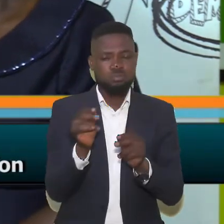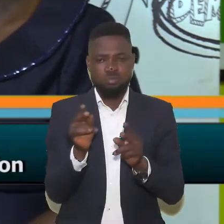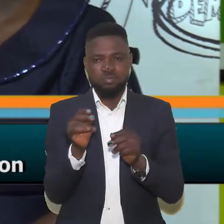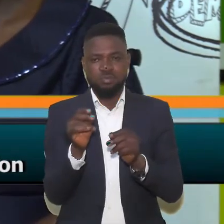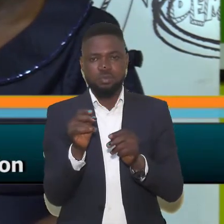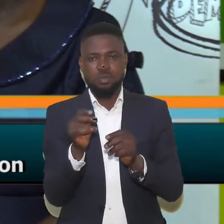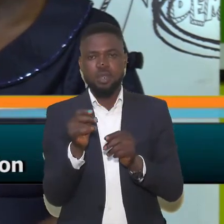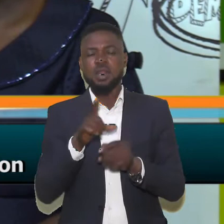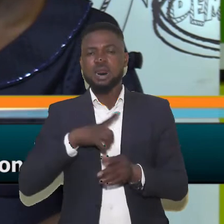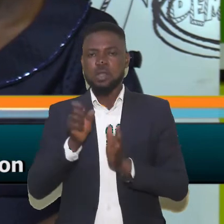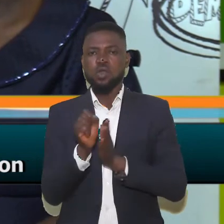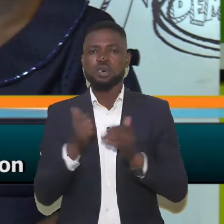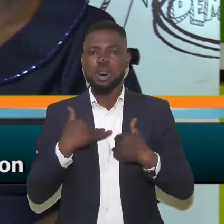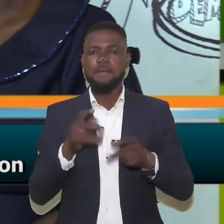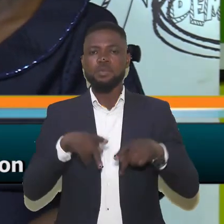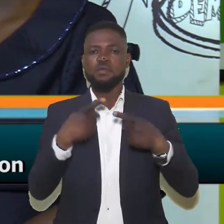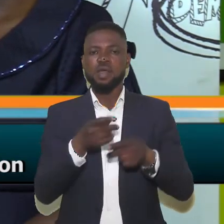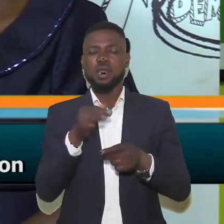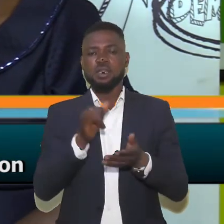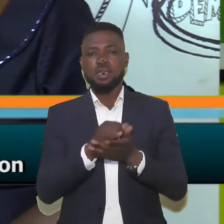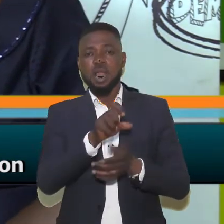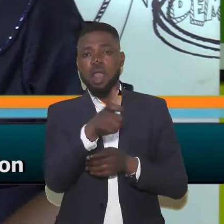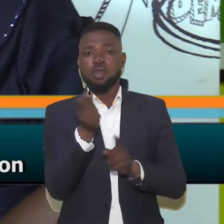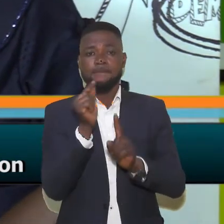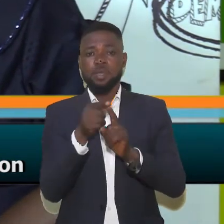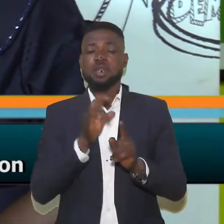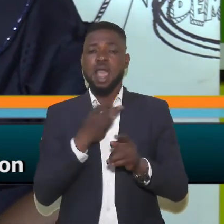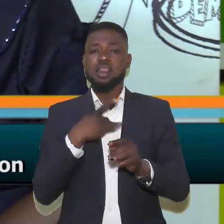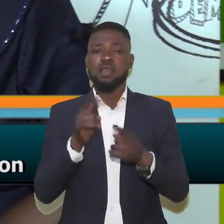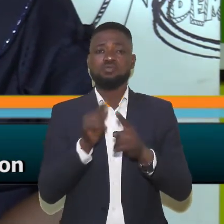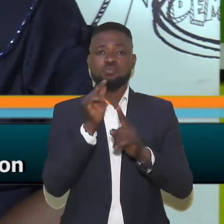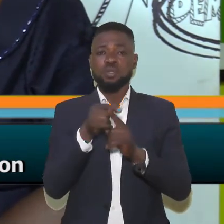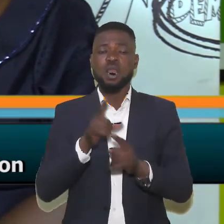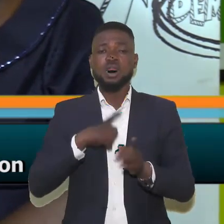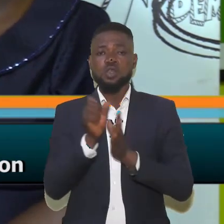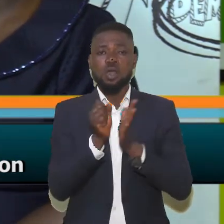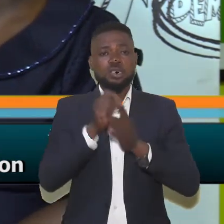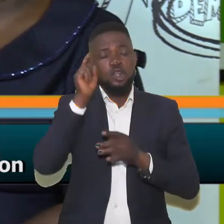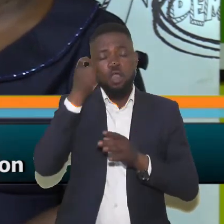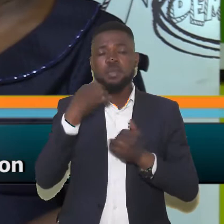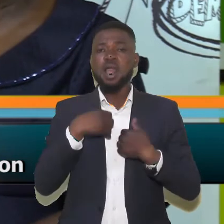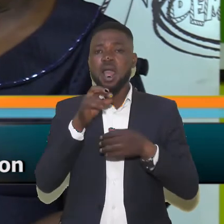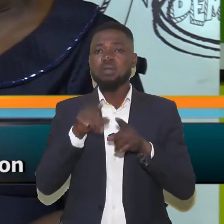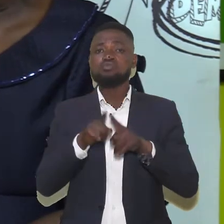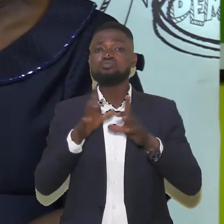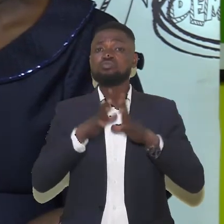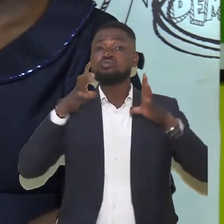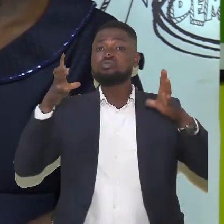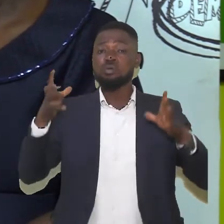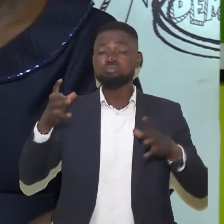So yes, Lagos State has provided that. And another point that I'd like to point out, Lagos State government has so